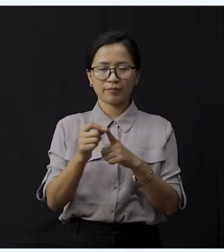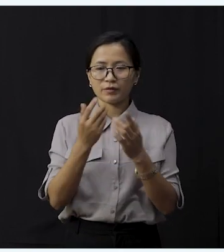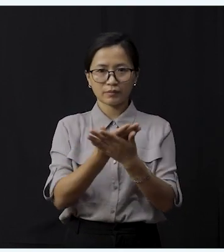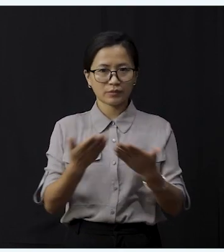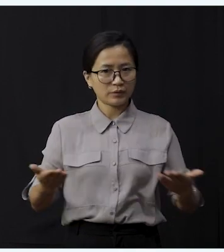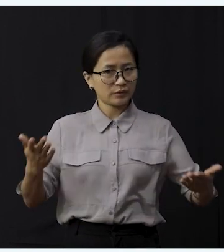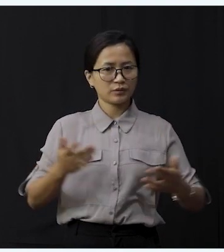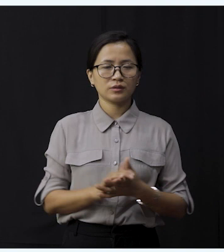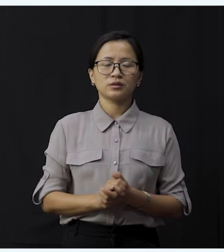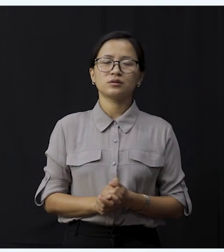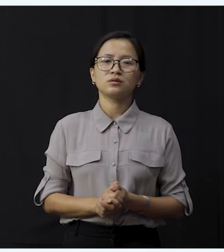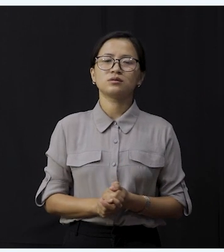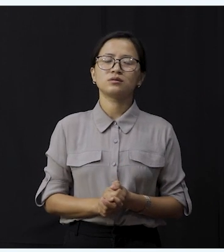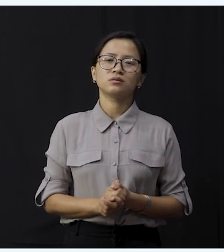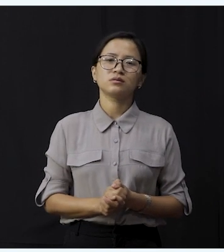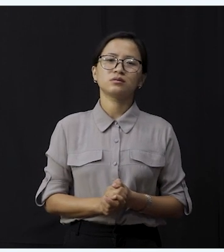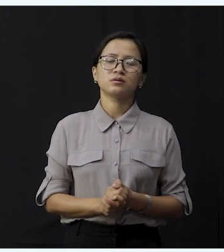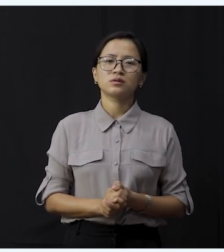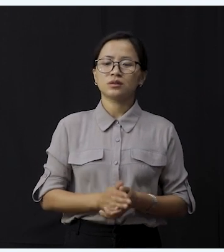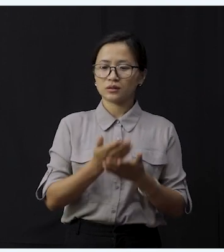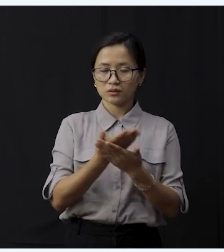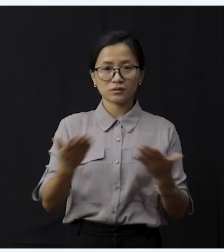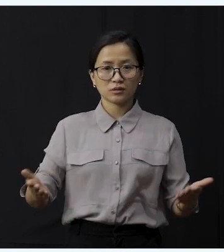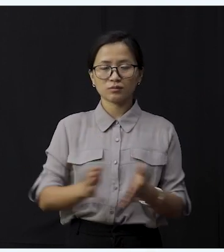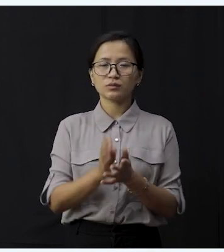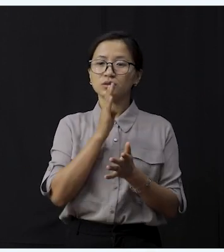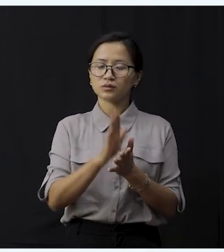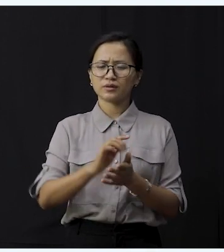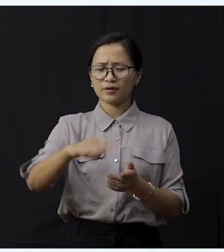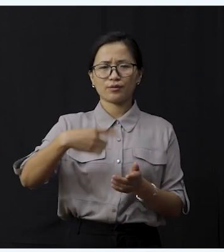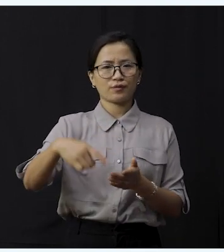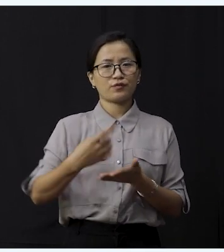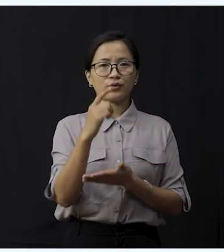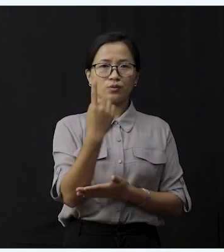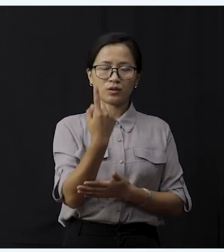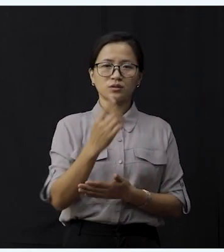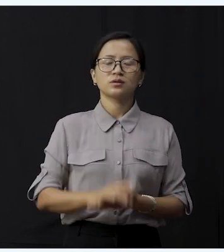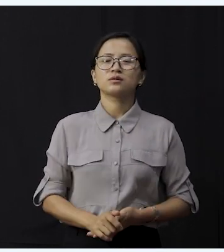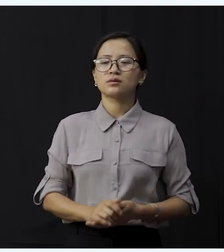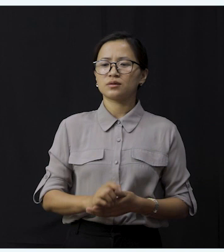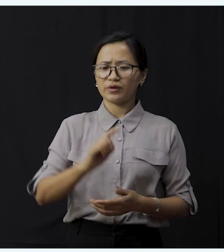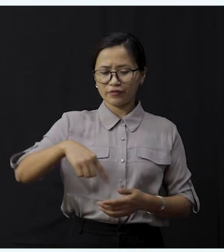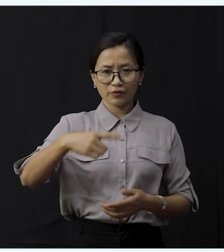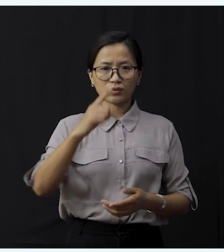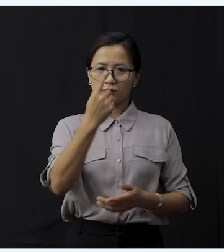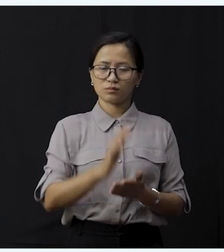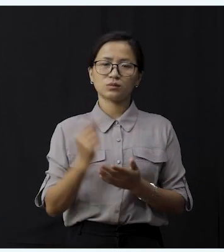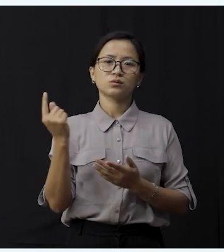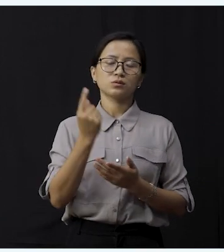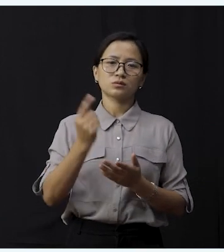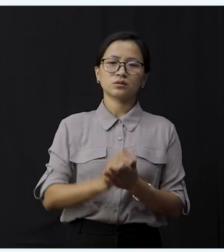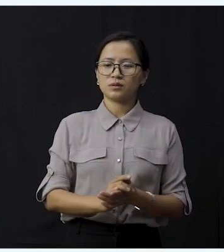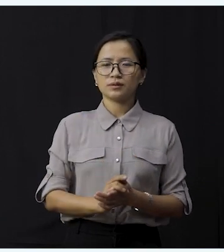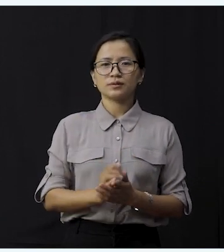what is a public property is that the things that belongs to everyone and that everyone can be used, or